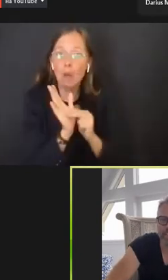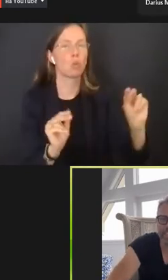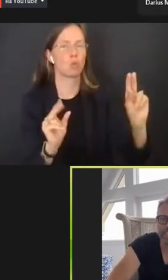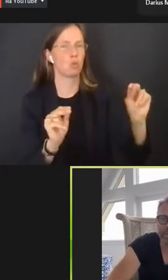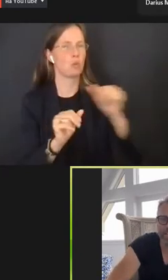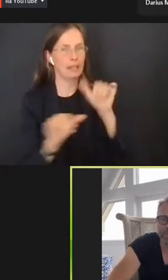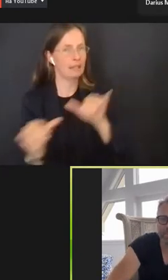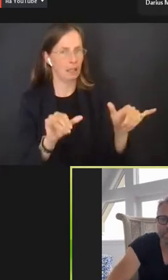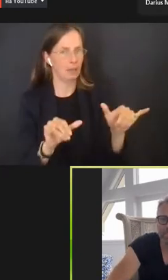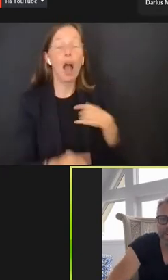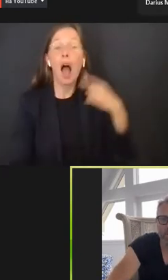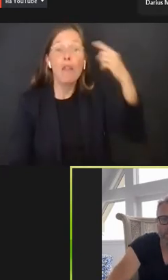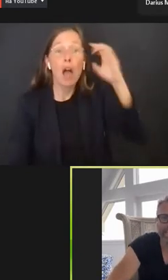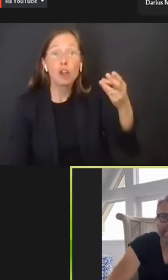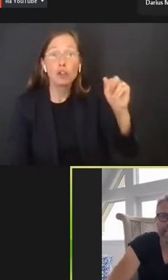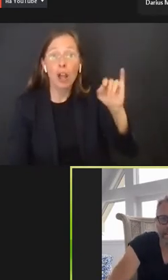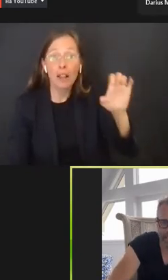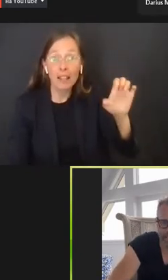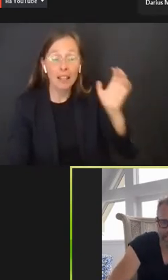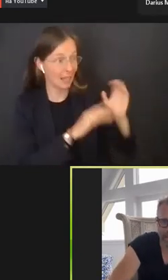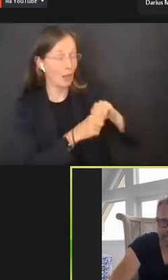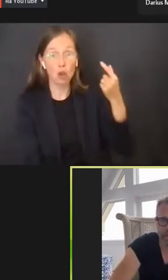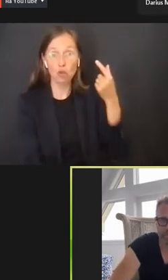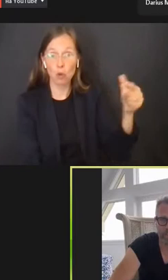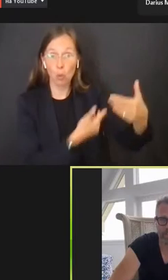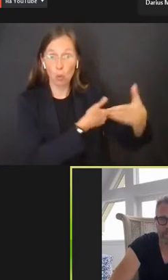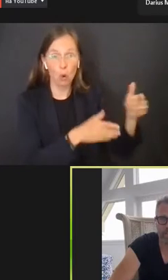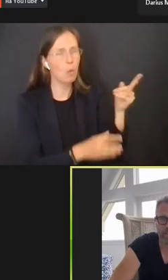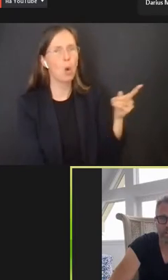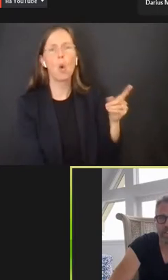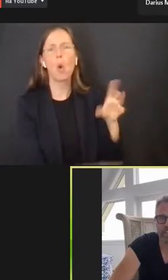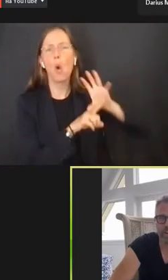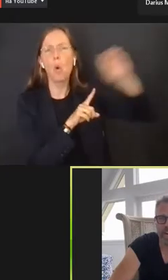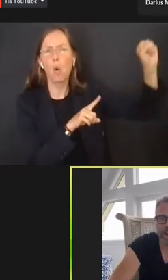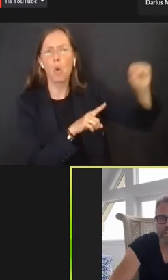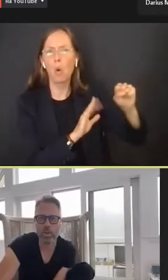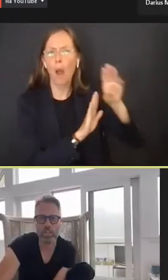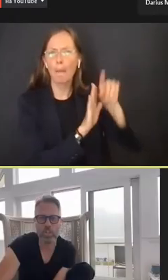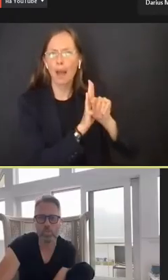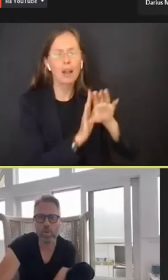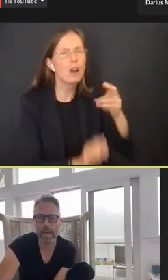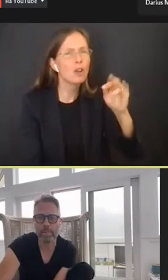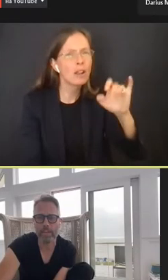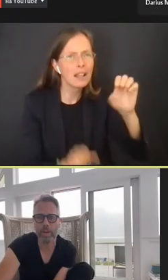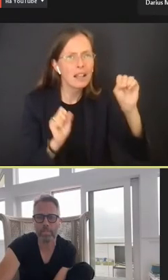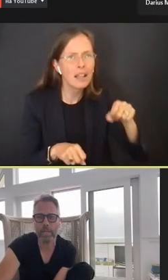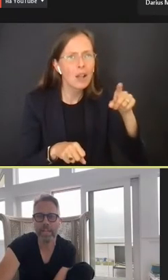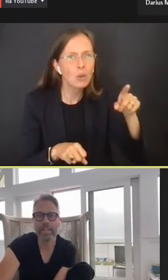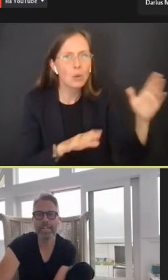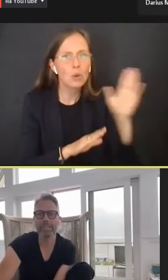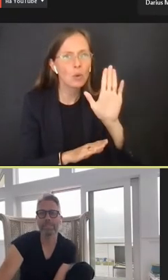Charlie in the green room was killing the backdrop contest. Charlie, yeah, is there any way you could just throw that